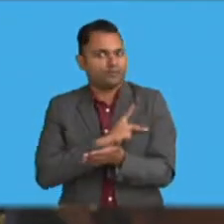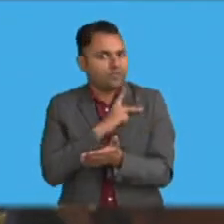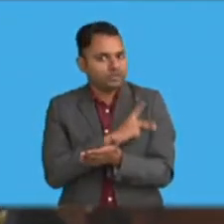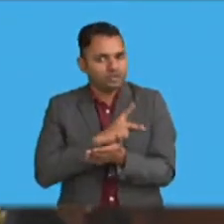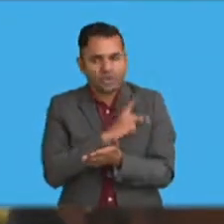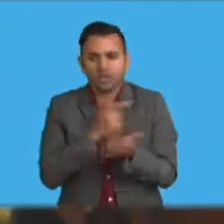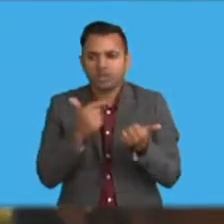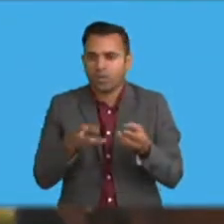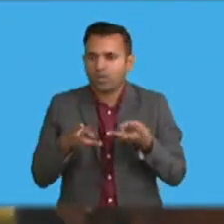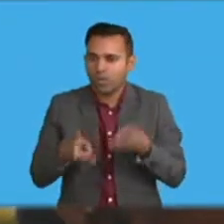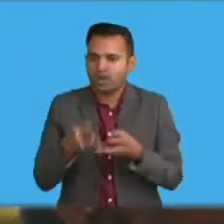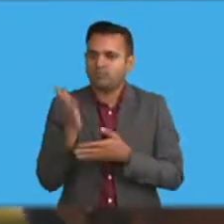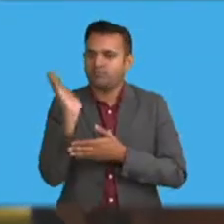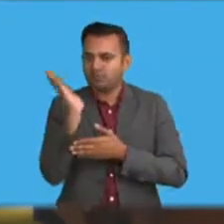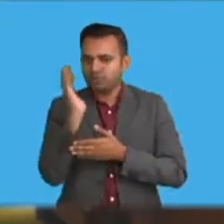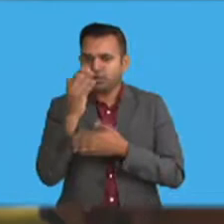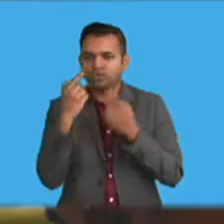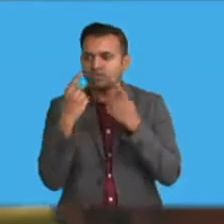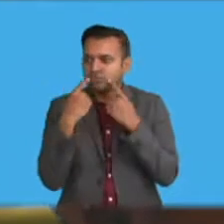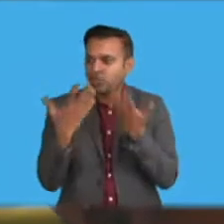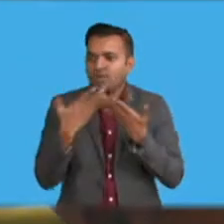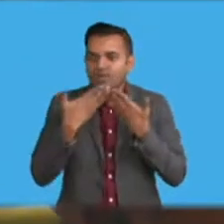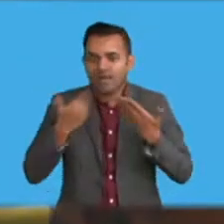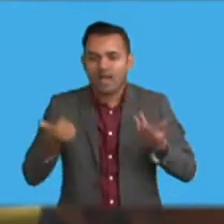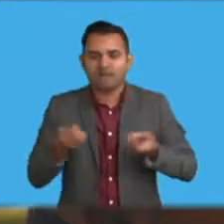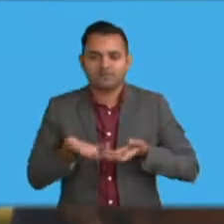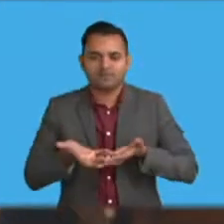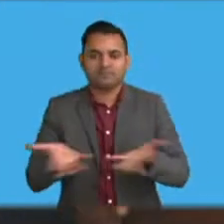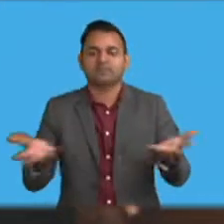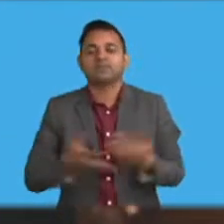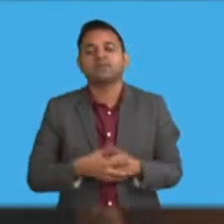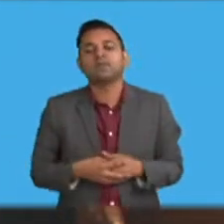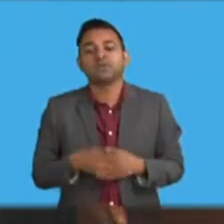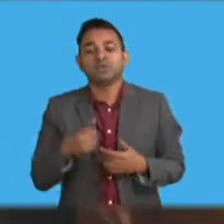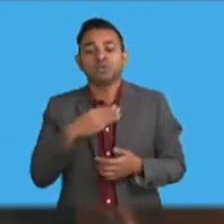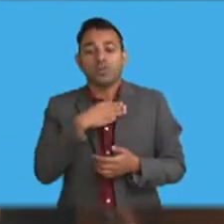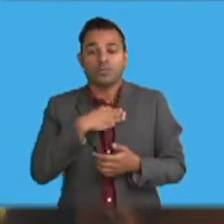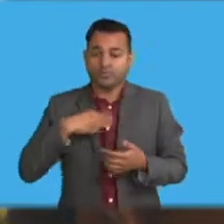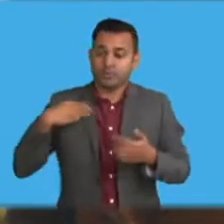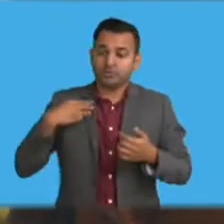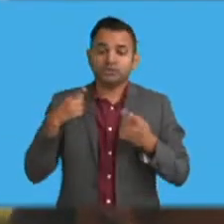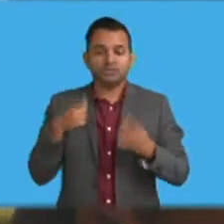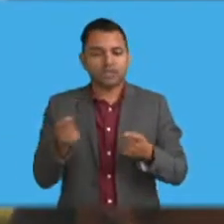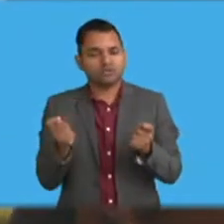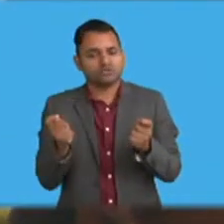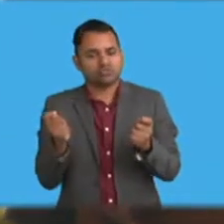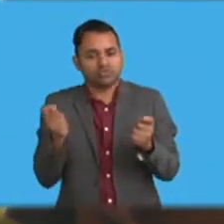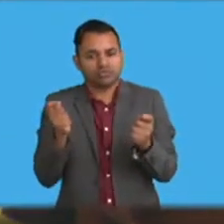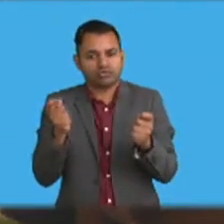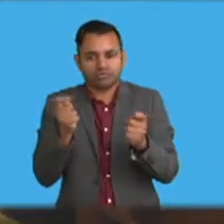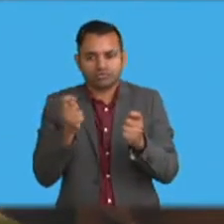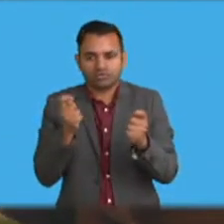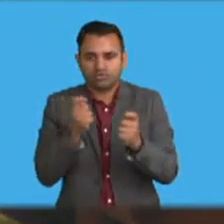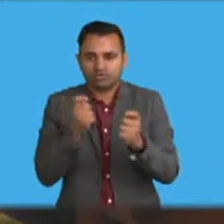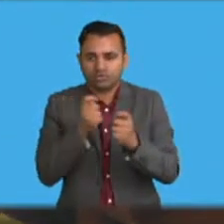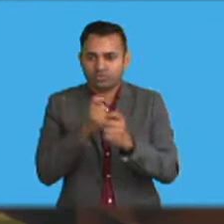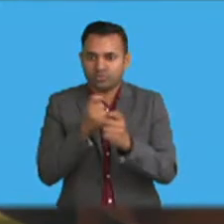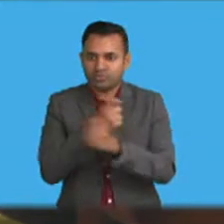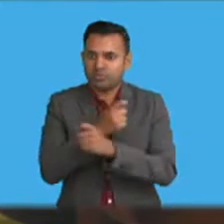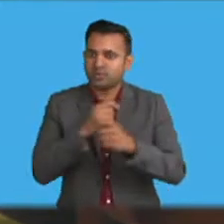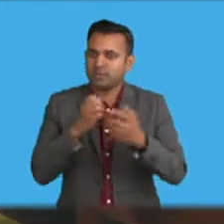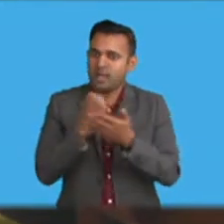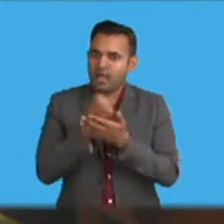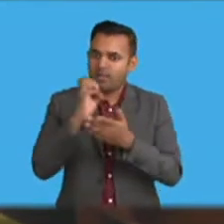Speaker, the MSMEs have transformed the economies of many developing countries, and this is also